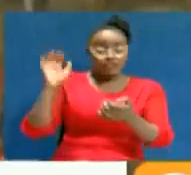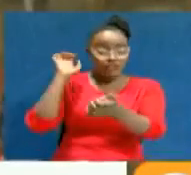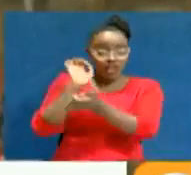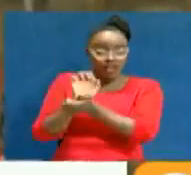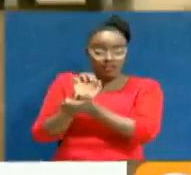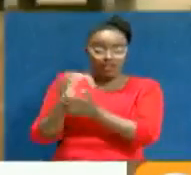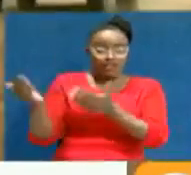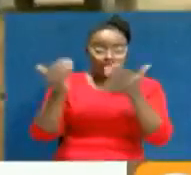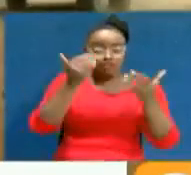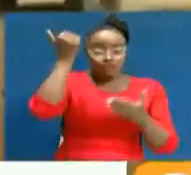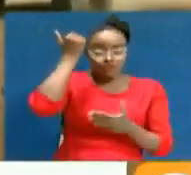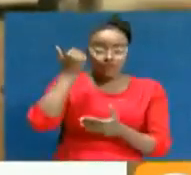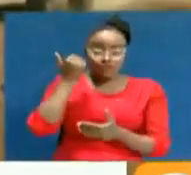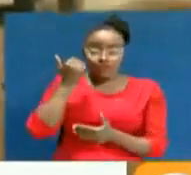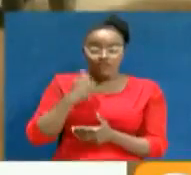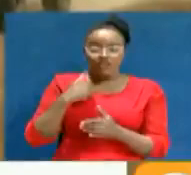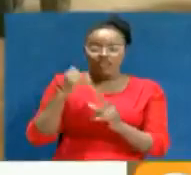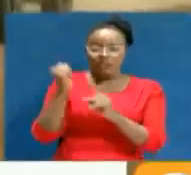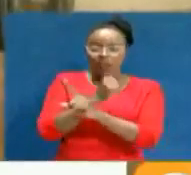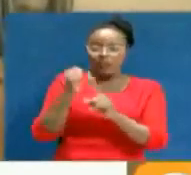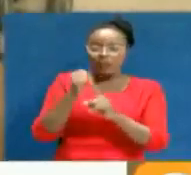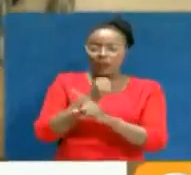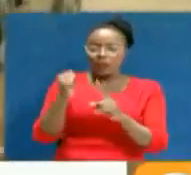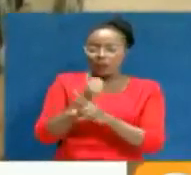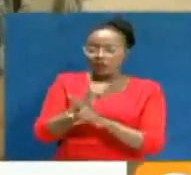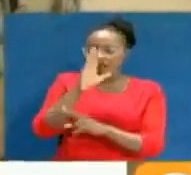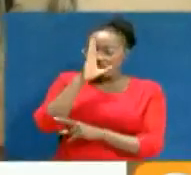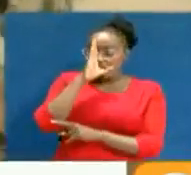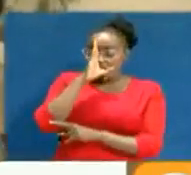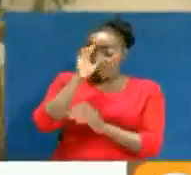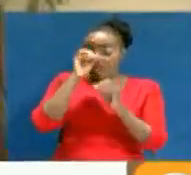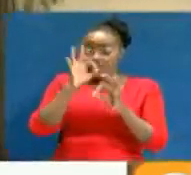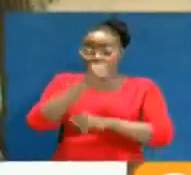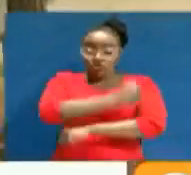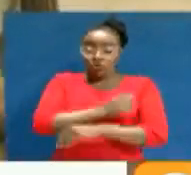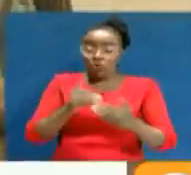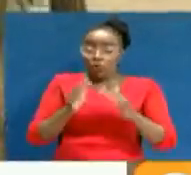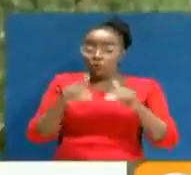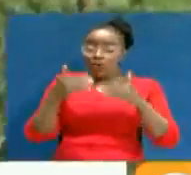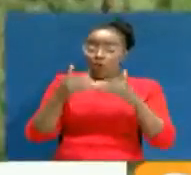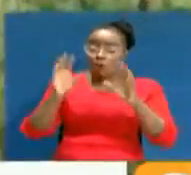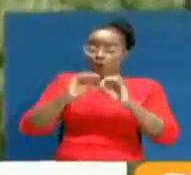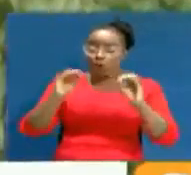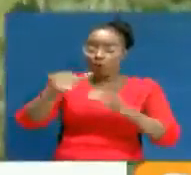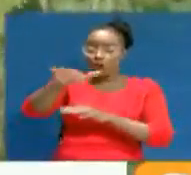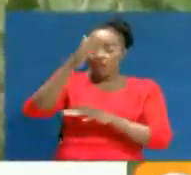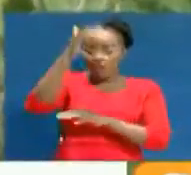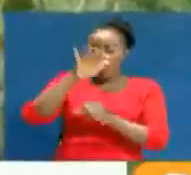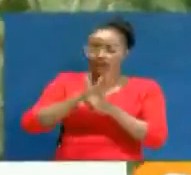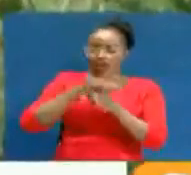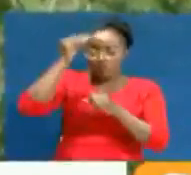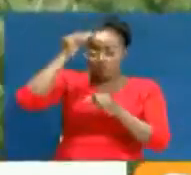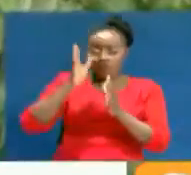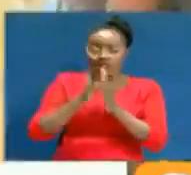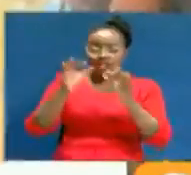Ashikwe peleko kotini. The ceaseless violence has raised serious doubts about whether schools will reopen in the area, as most learners and